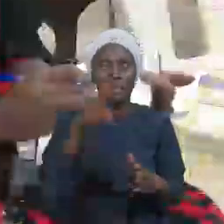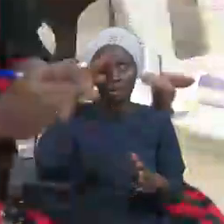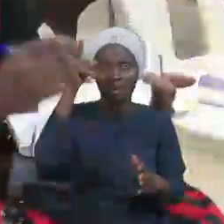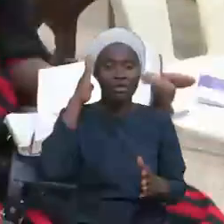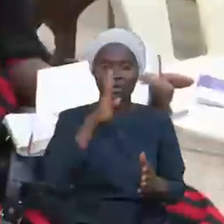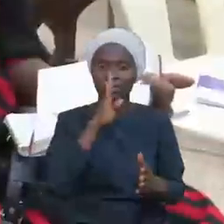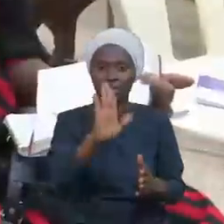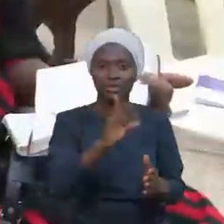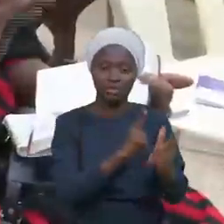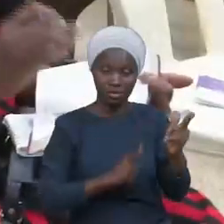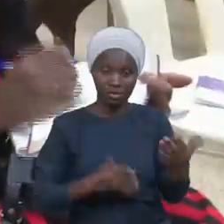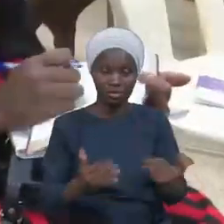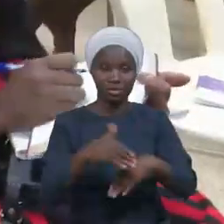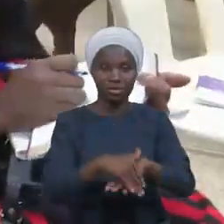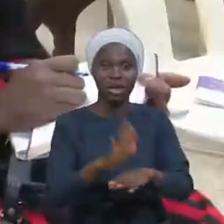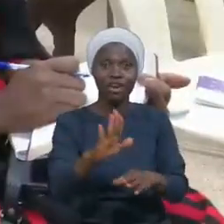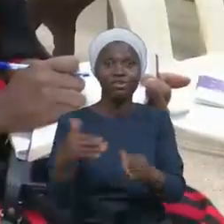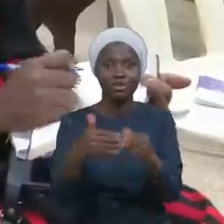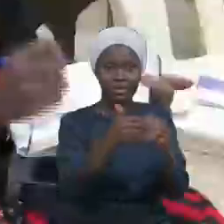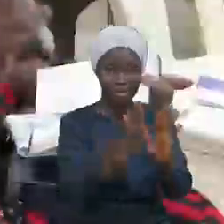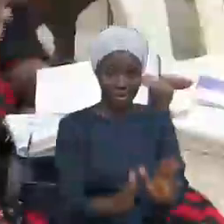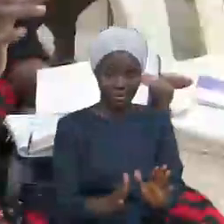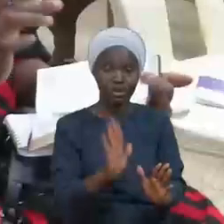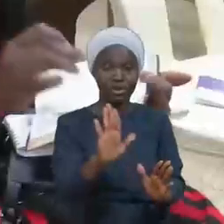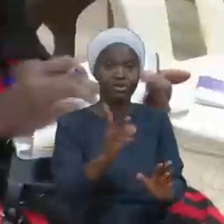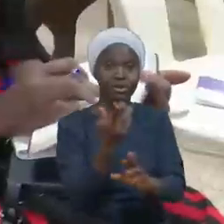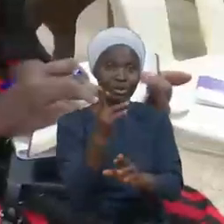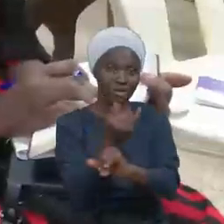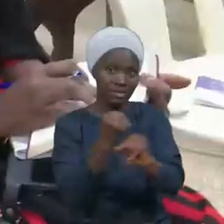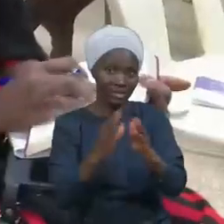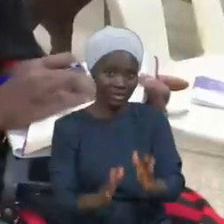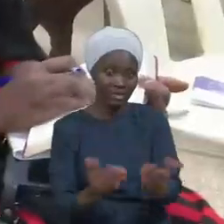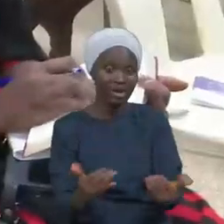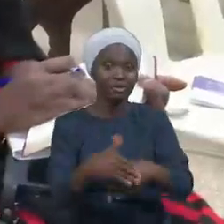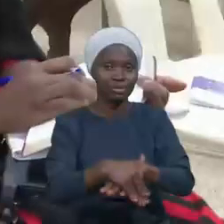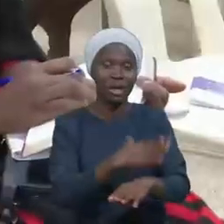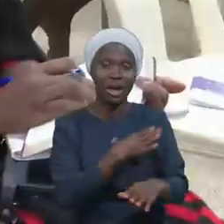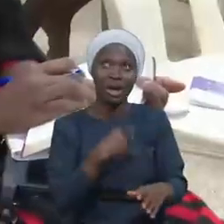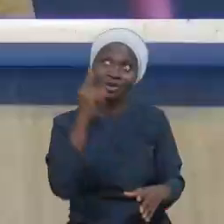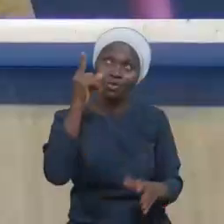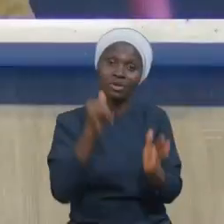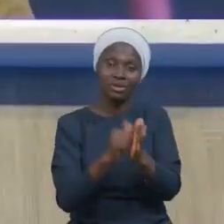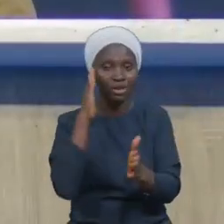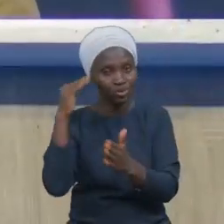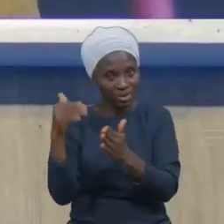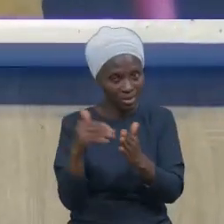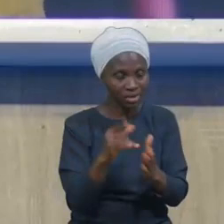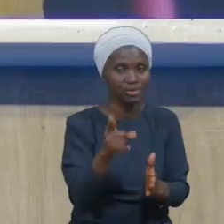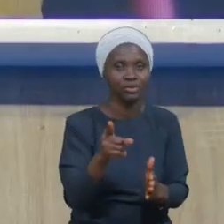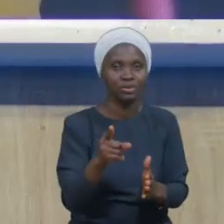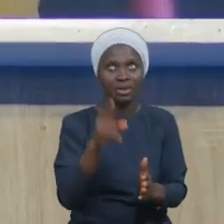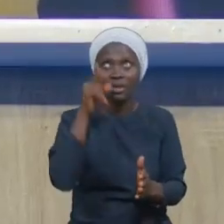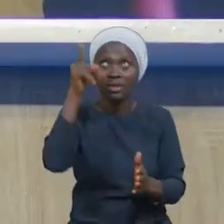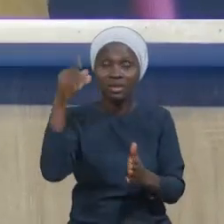tonight, your redeemer tonight, and the one that will lead you. He leads me in the path